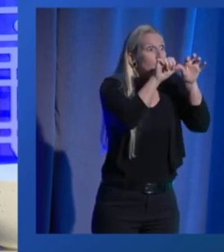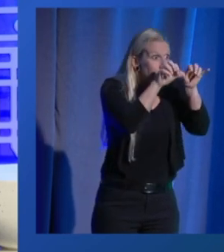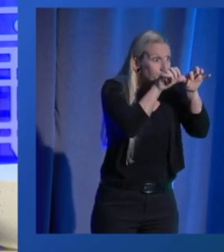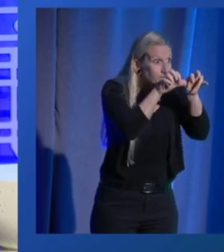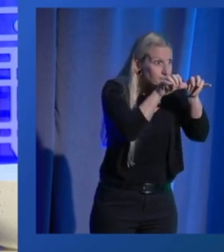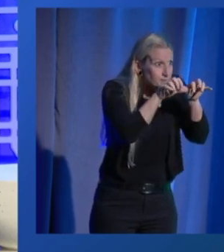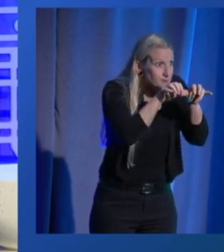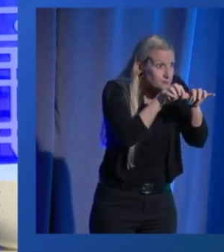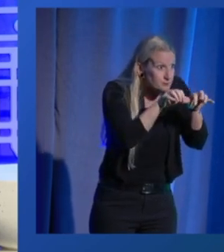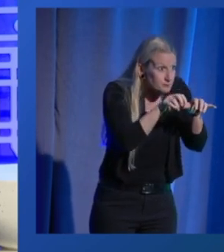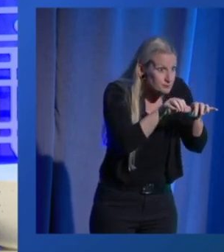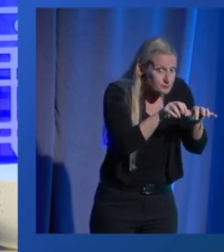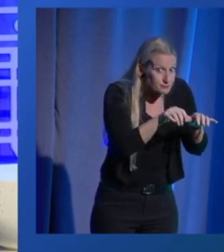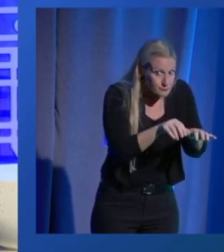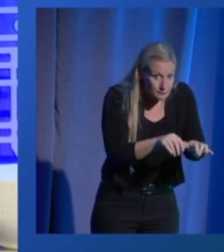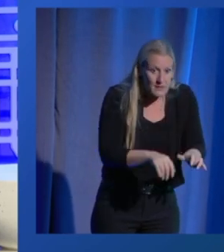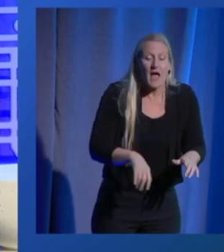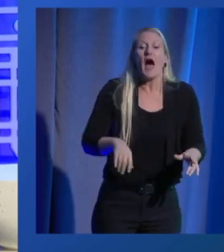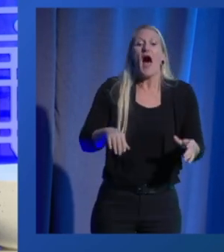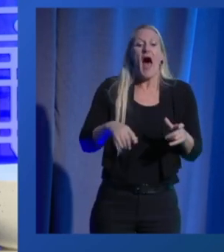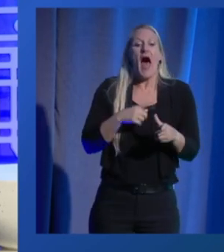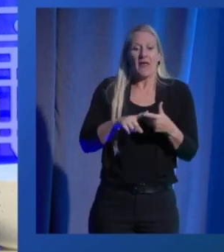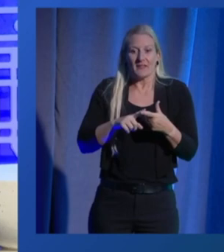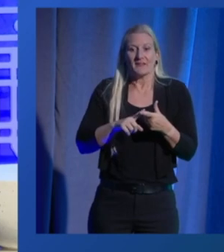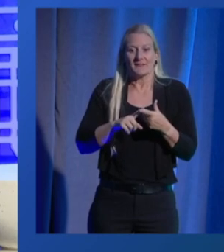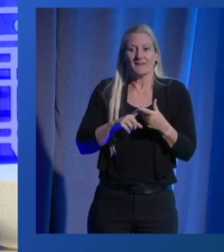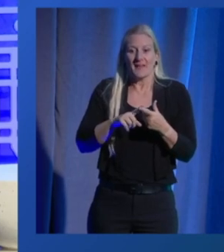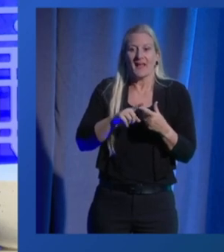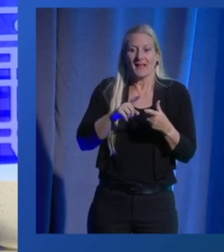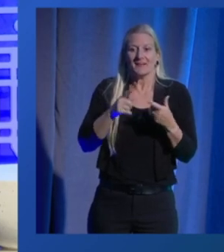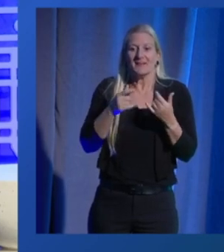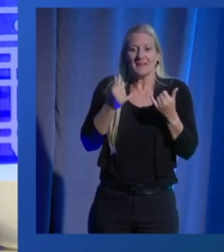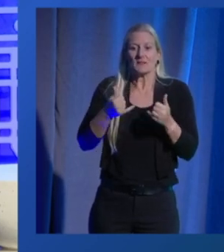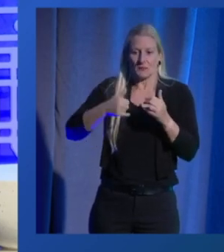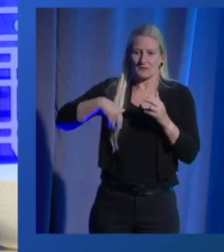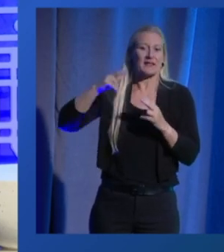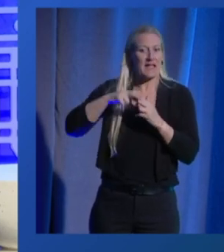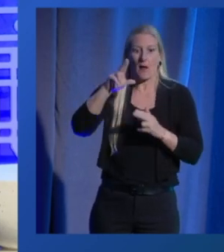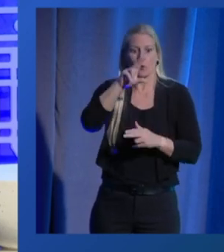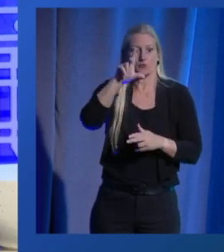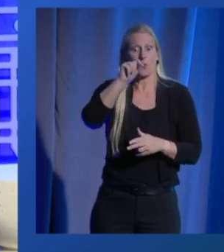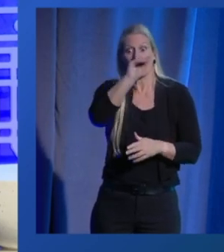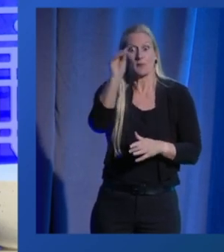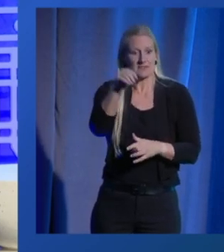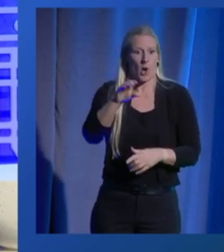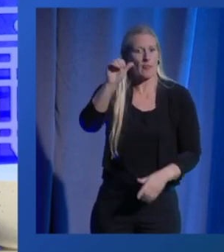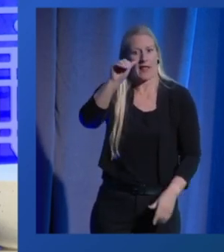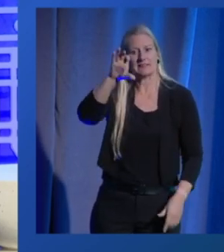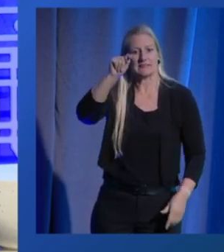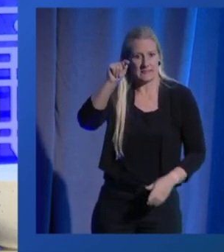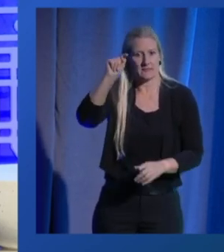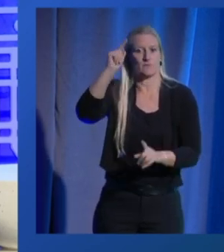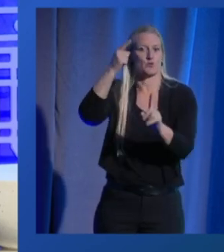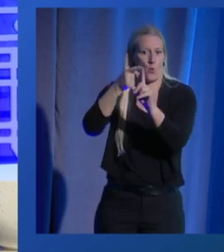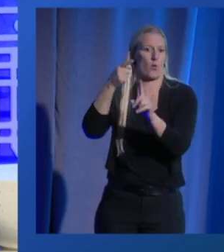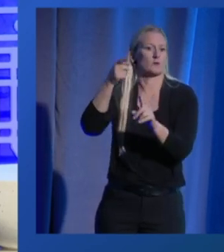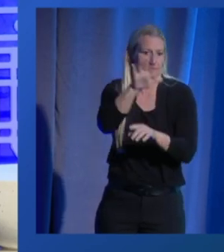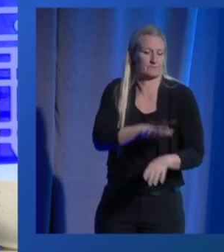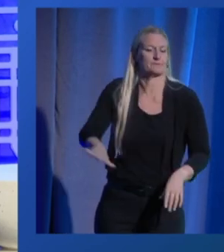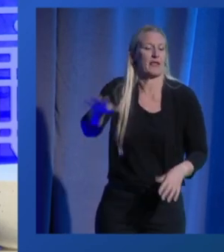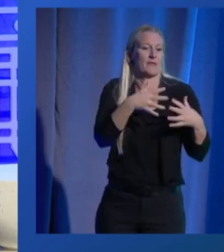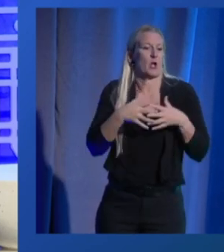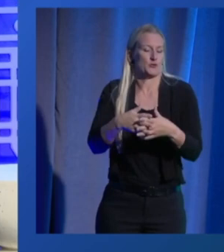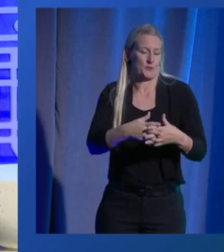exam so in the top 20% of the country so if you think about all the different information domains that we're going to have to train computer vision